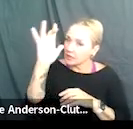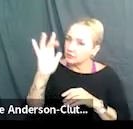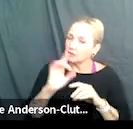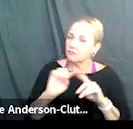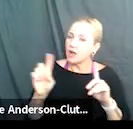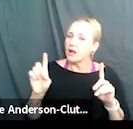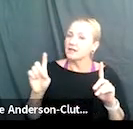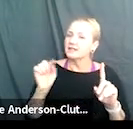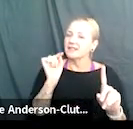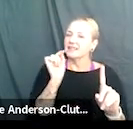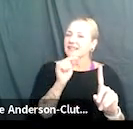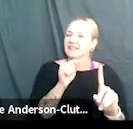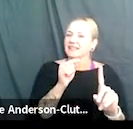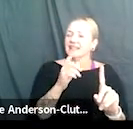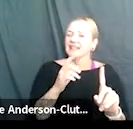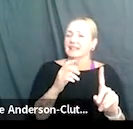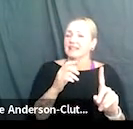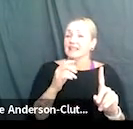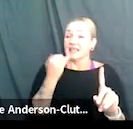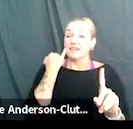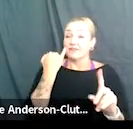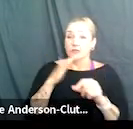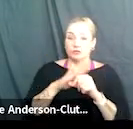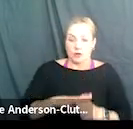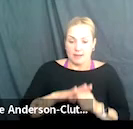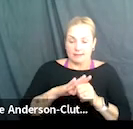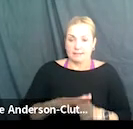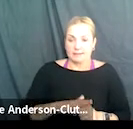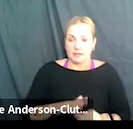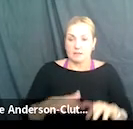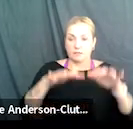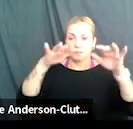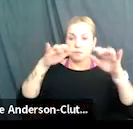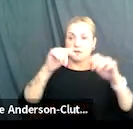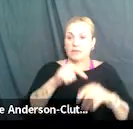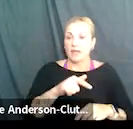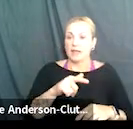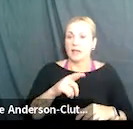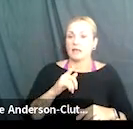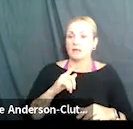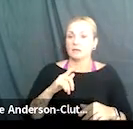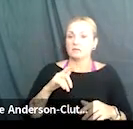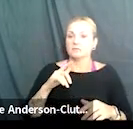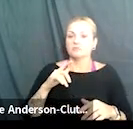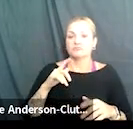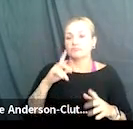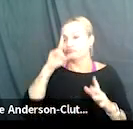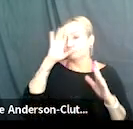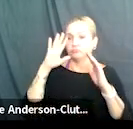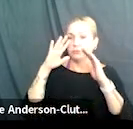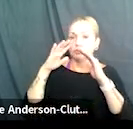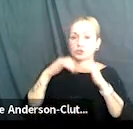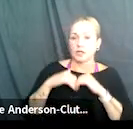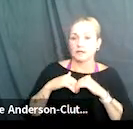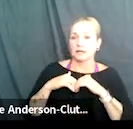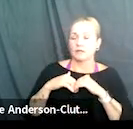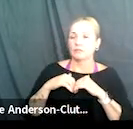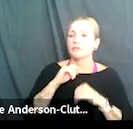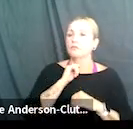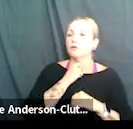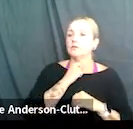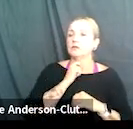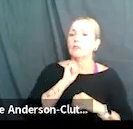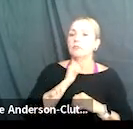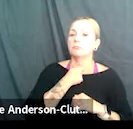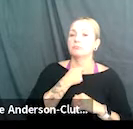of seizures. So anyway, that it just had a bit of a flavor of that. But he also reminds me of another patient that I think you saw as